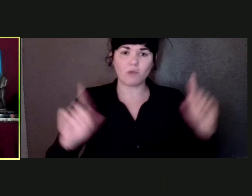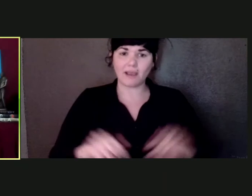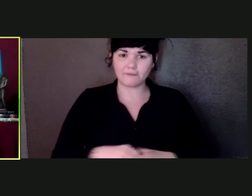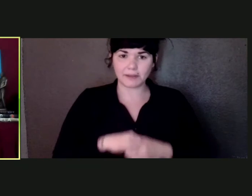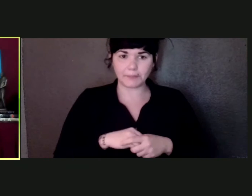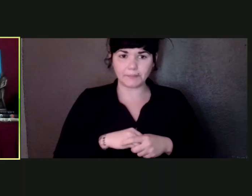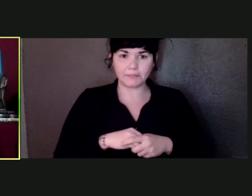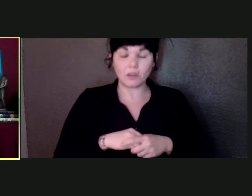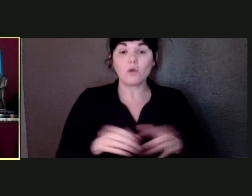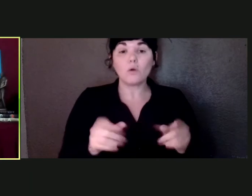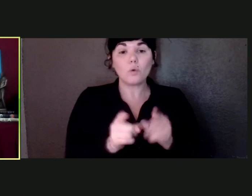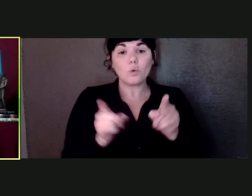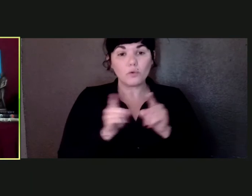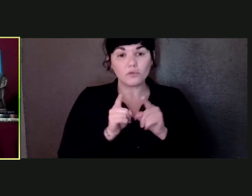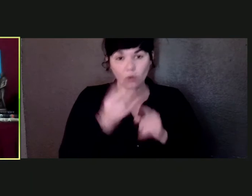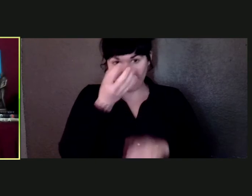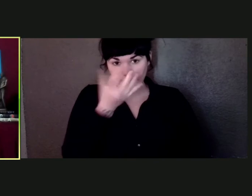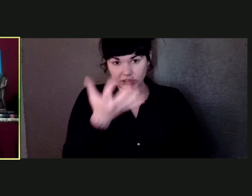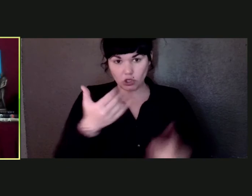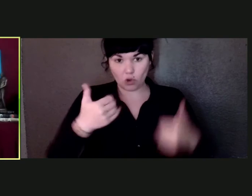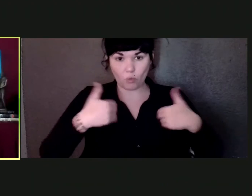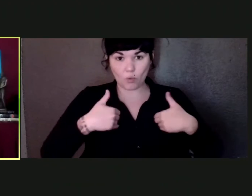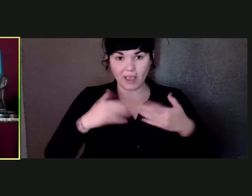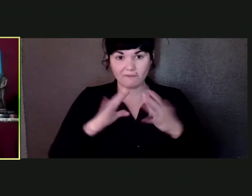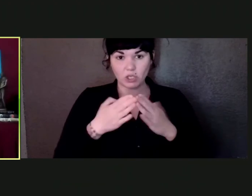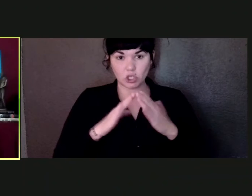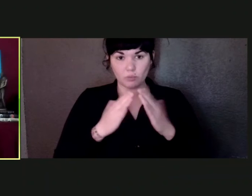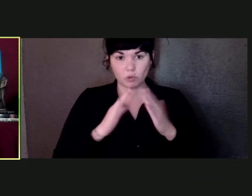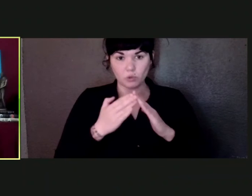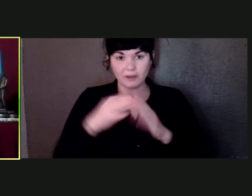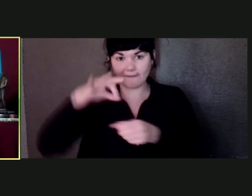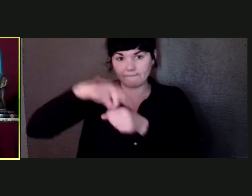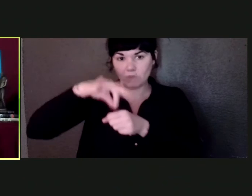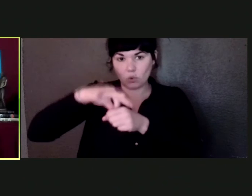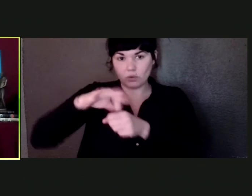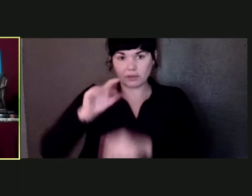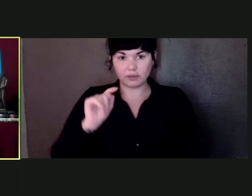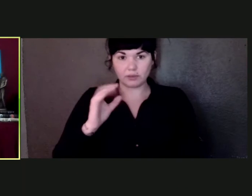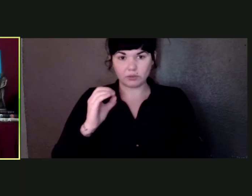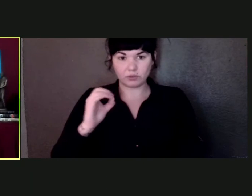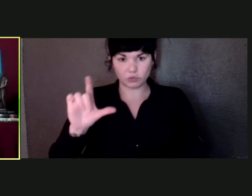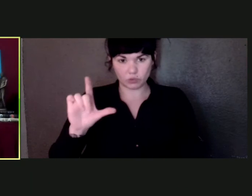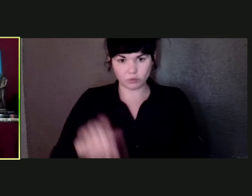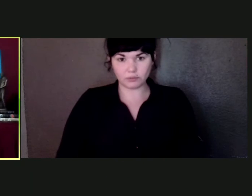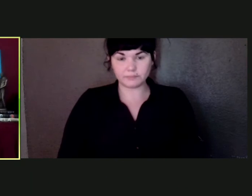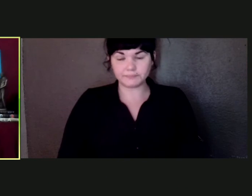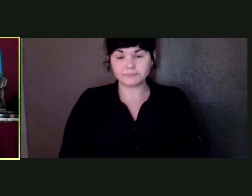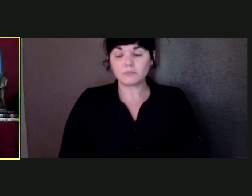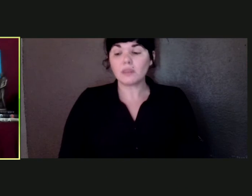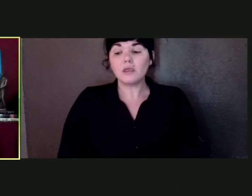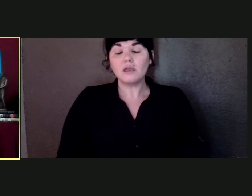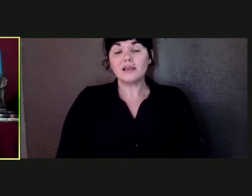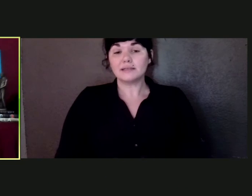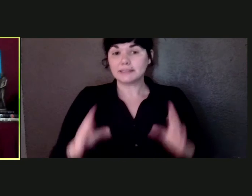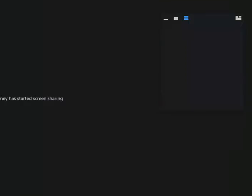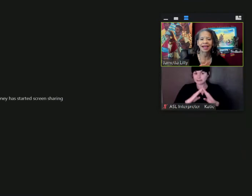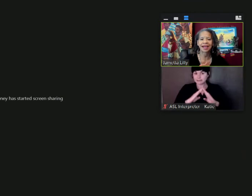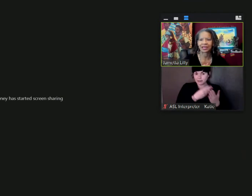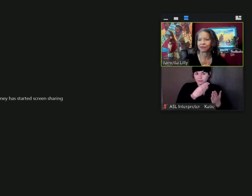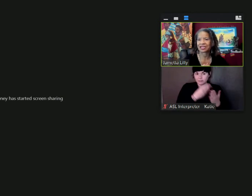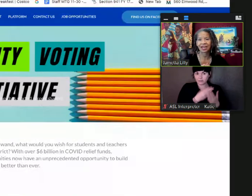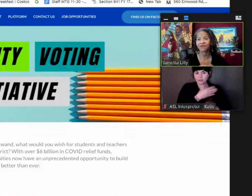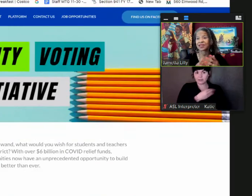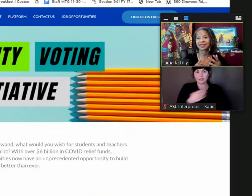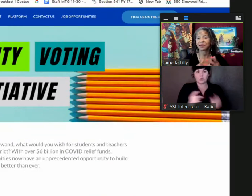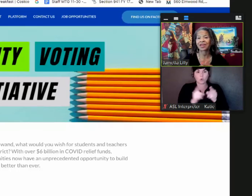What is it that you think is important for not only the funds that the city has, but also that we see coming from the